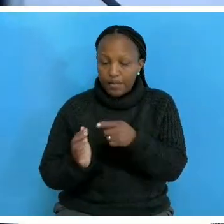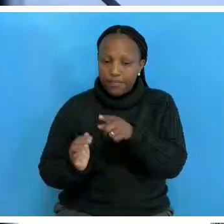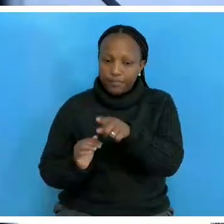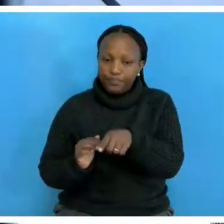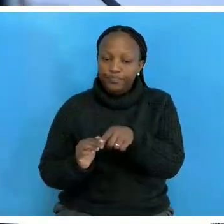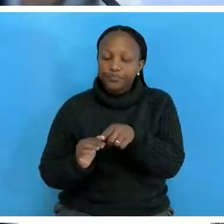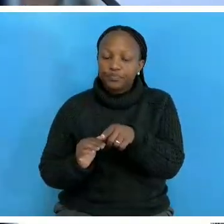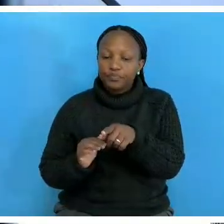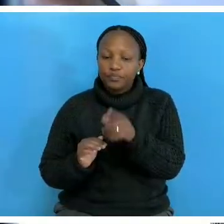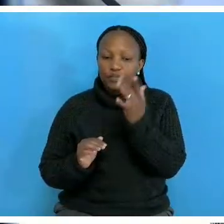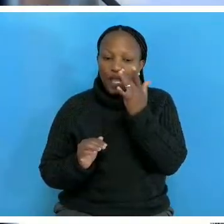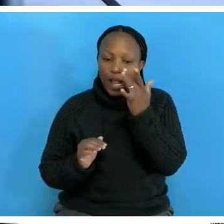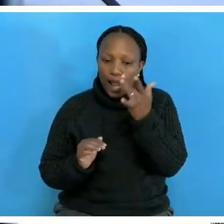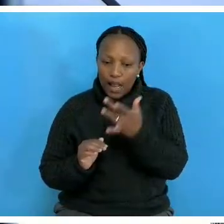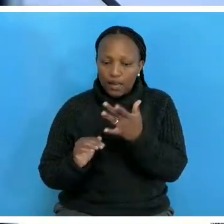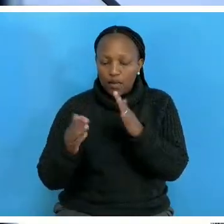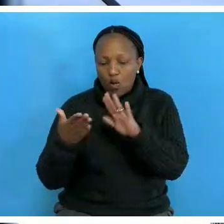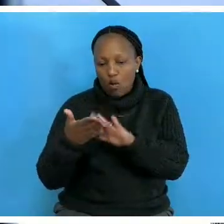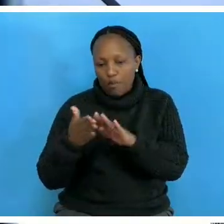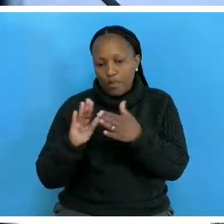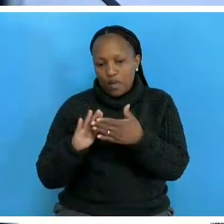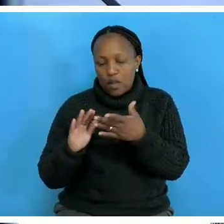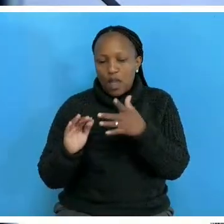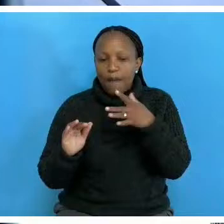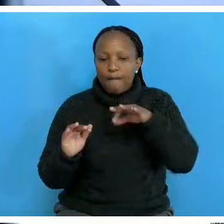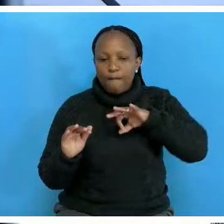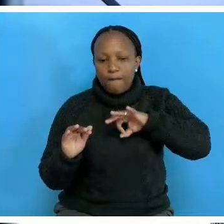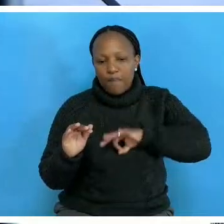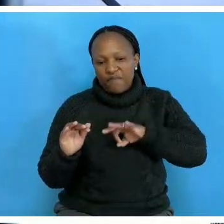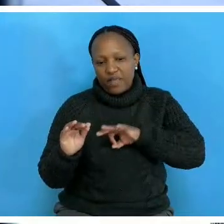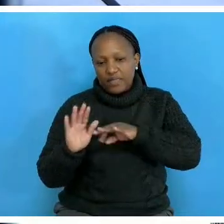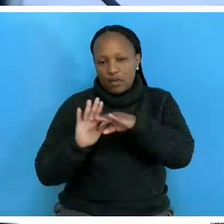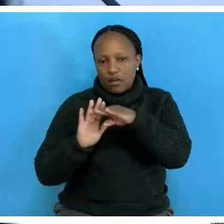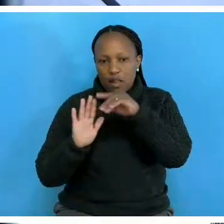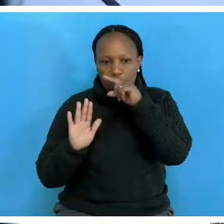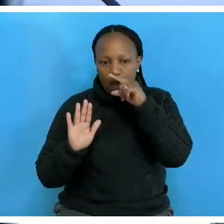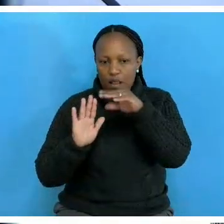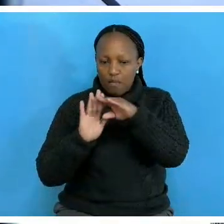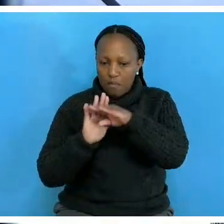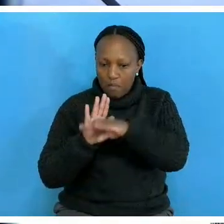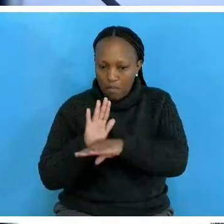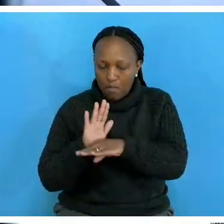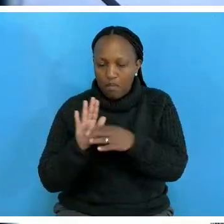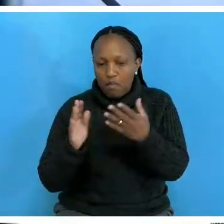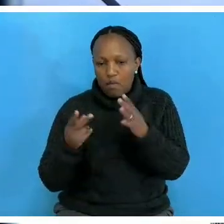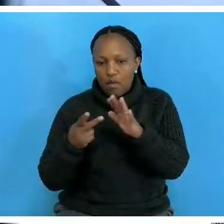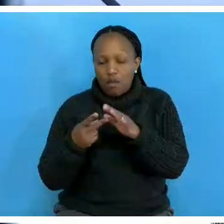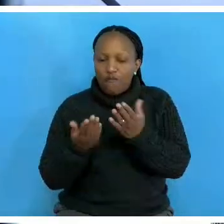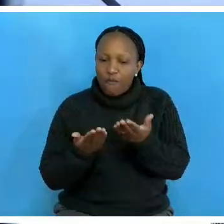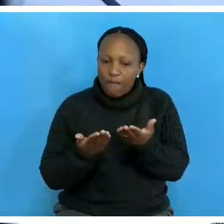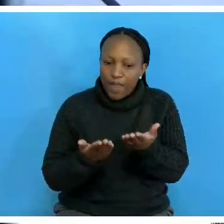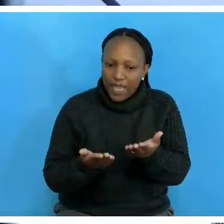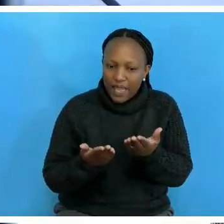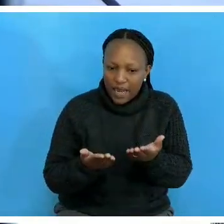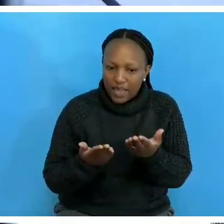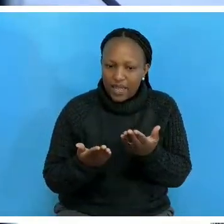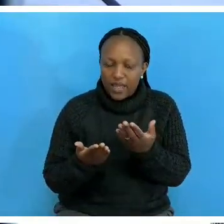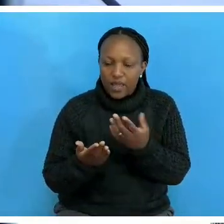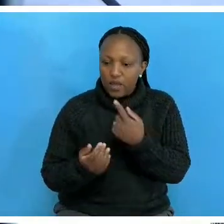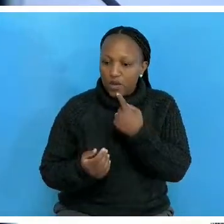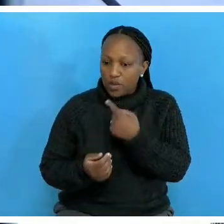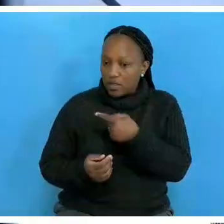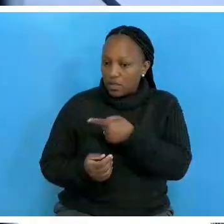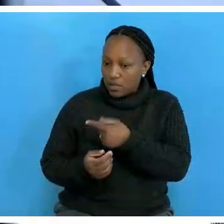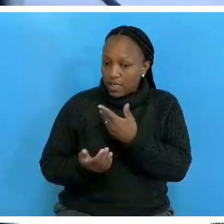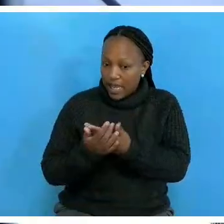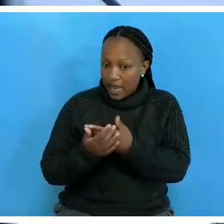all your colored community beneficiaries? Like your bakery that you said here, could we